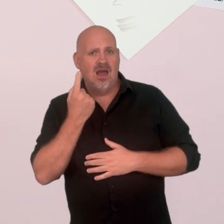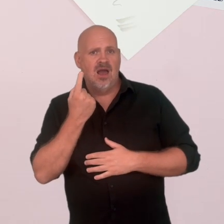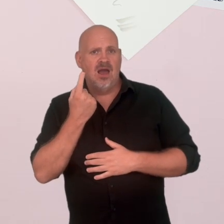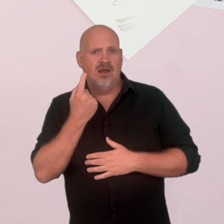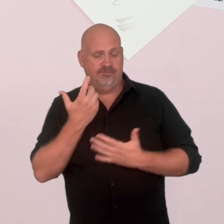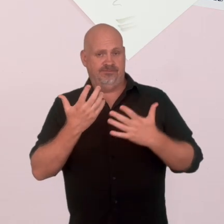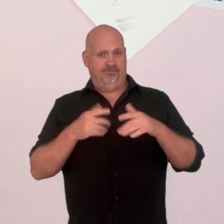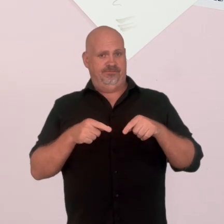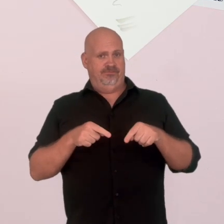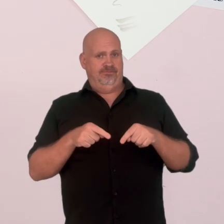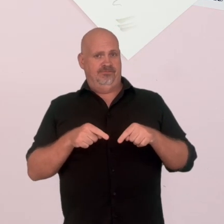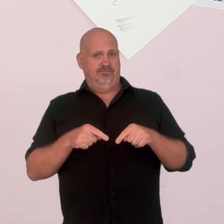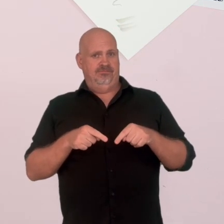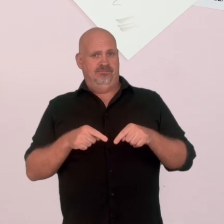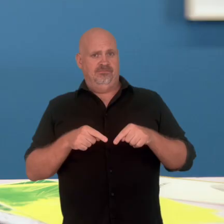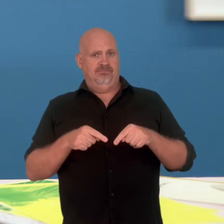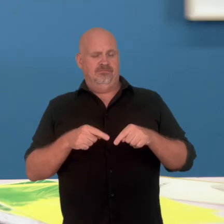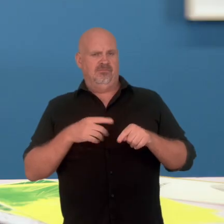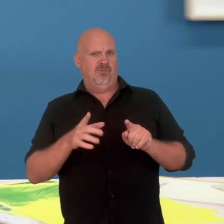point, we come back to that